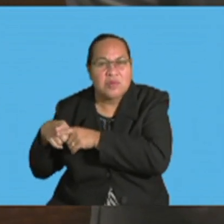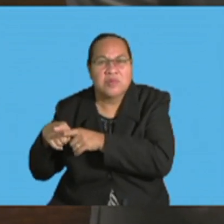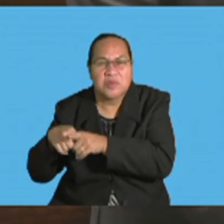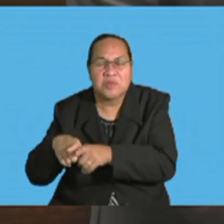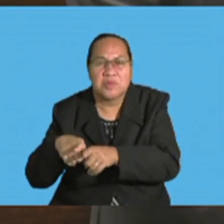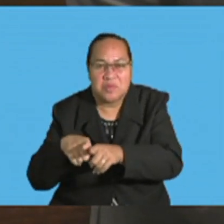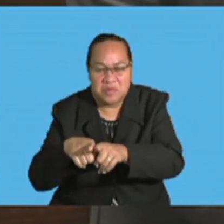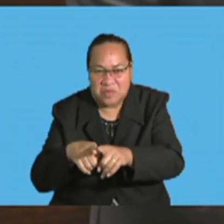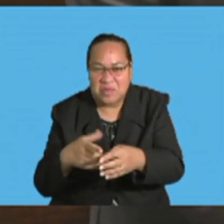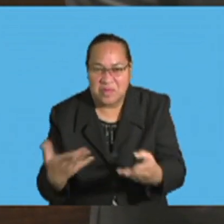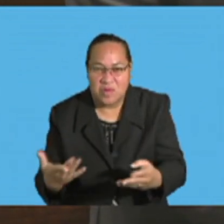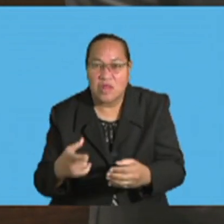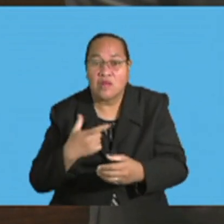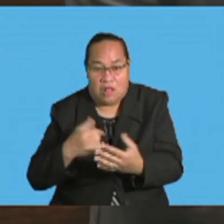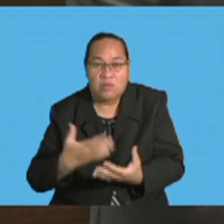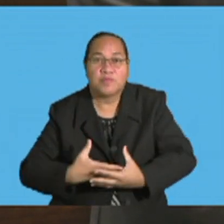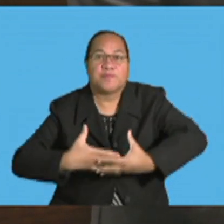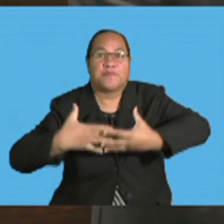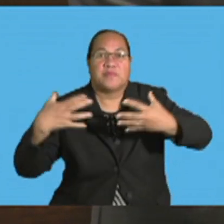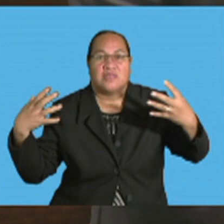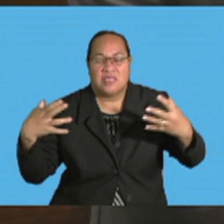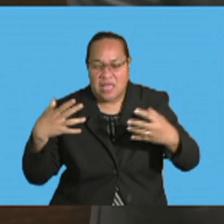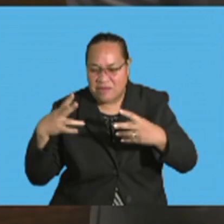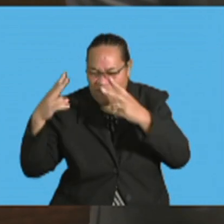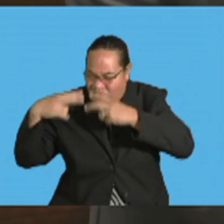scale of this issue all the more difficult.